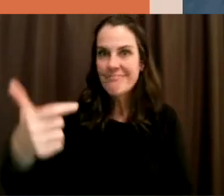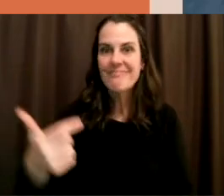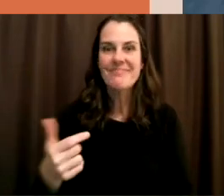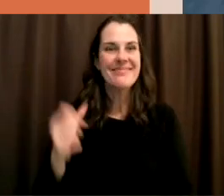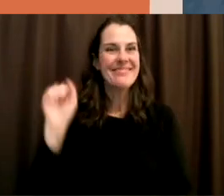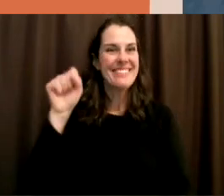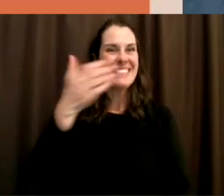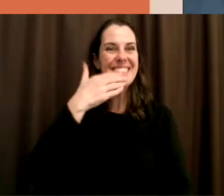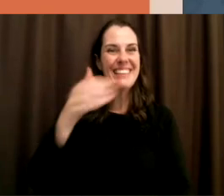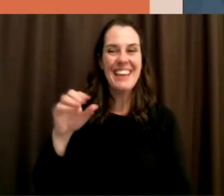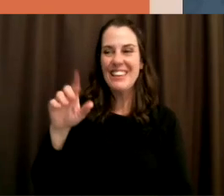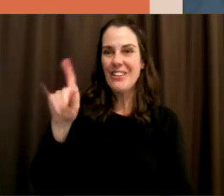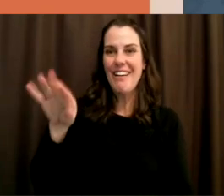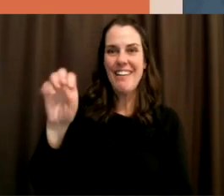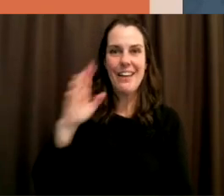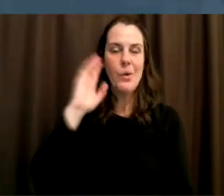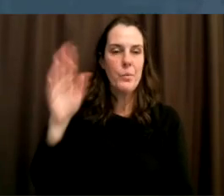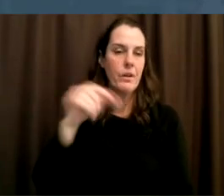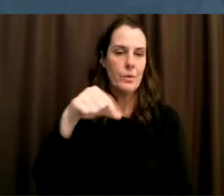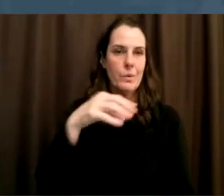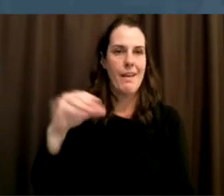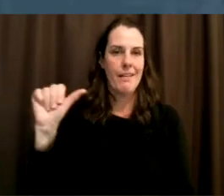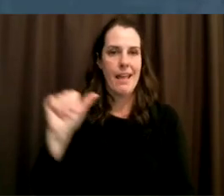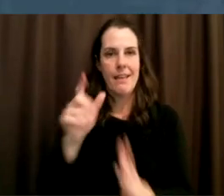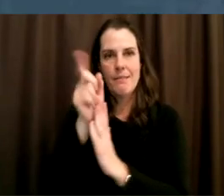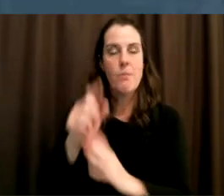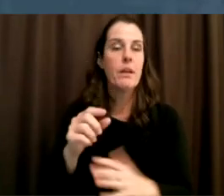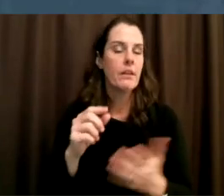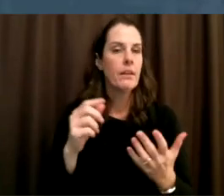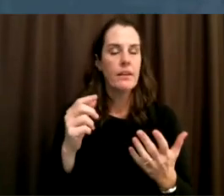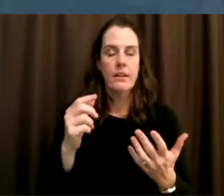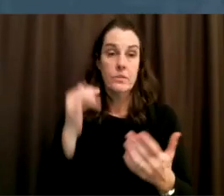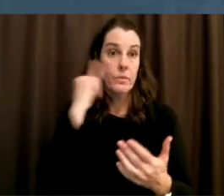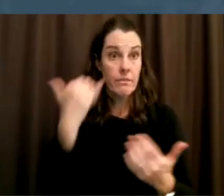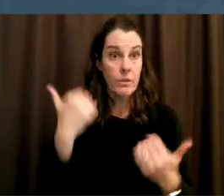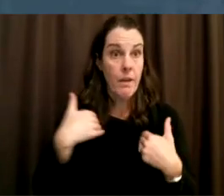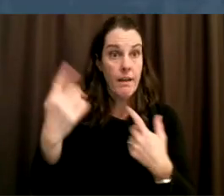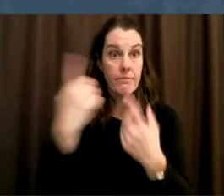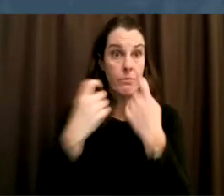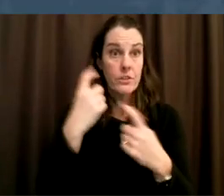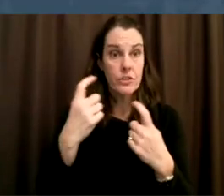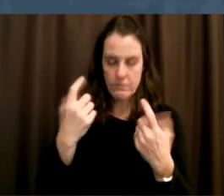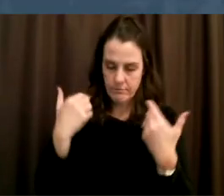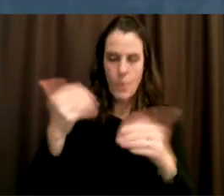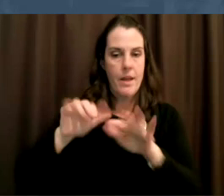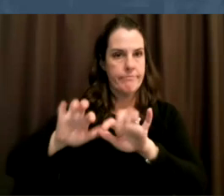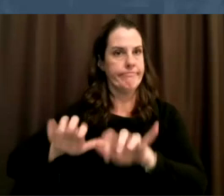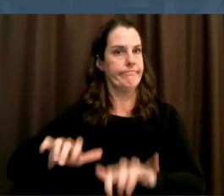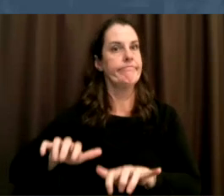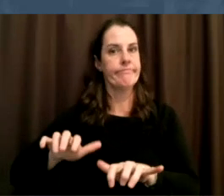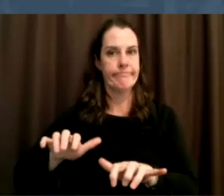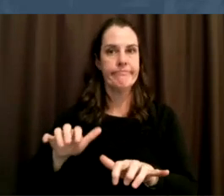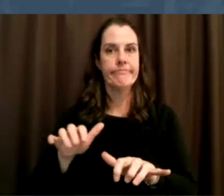Yeah, thanks, Kyle. We'll get to Q&A in just a moment, so feel free to pop your questions in the chat box.